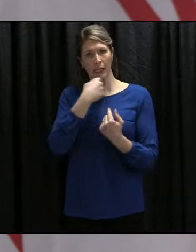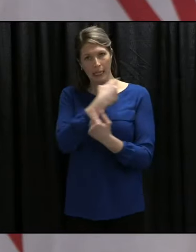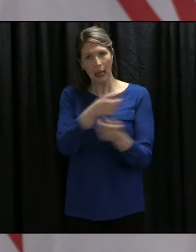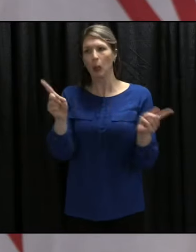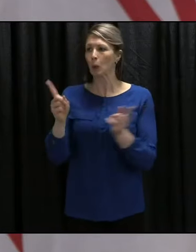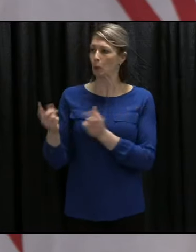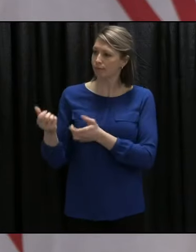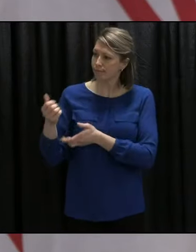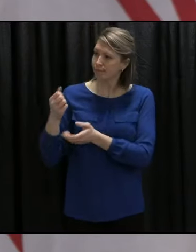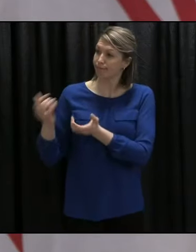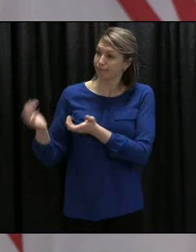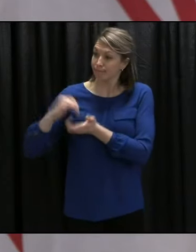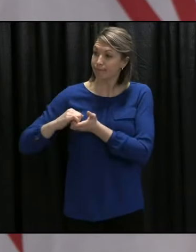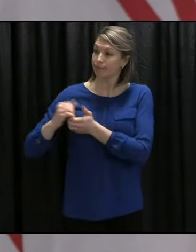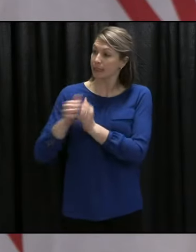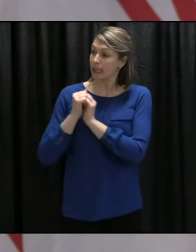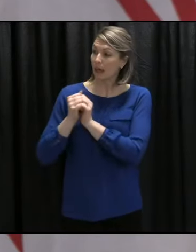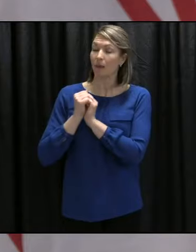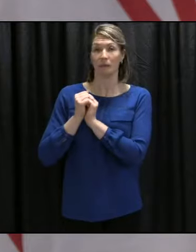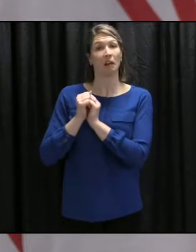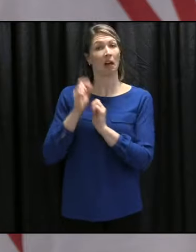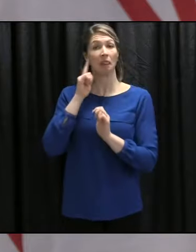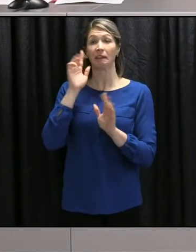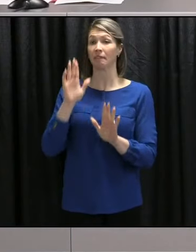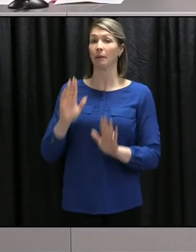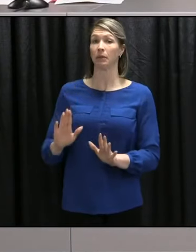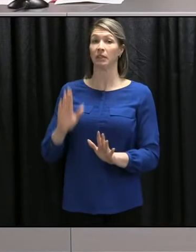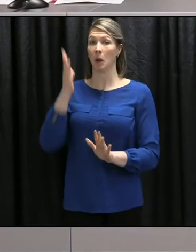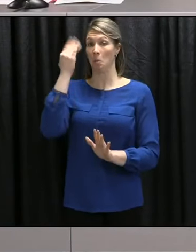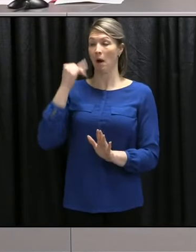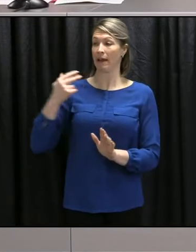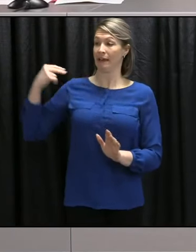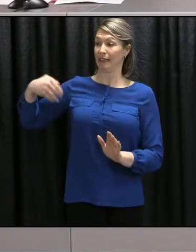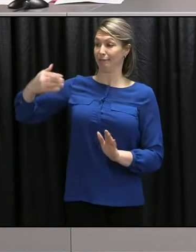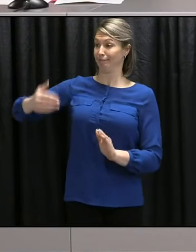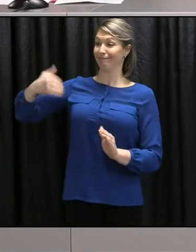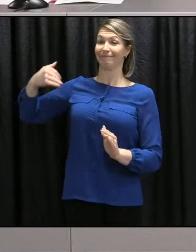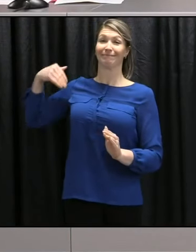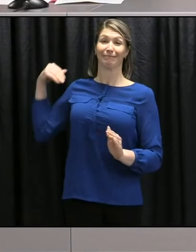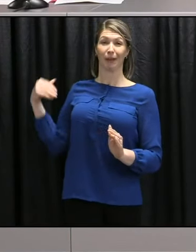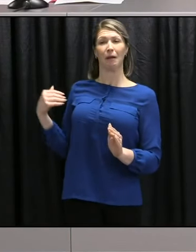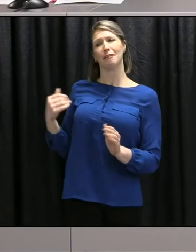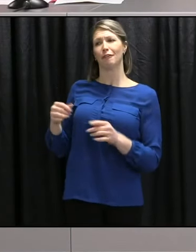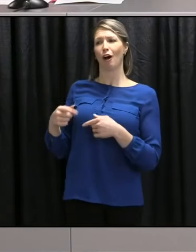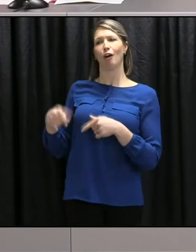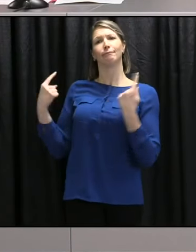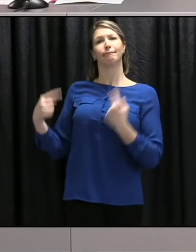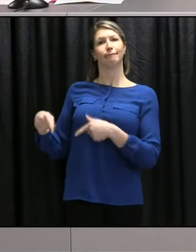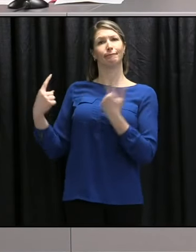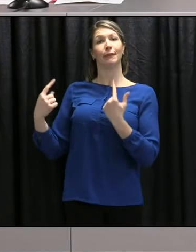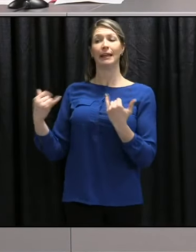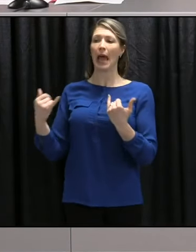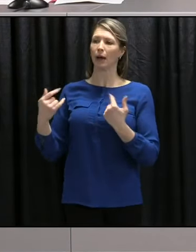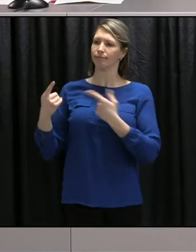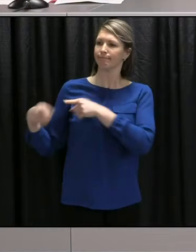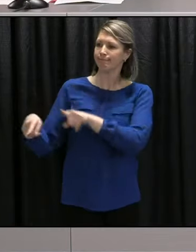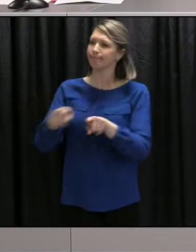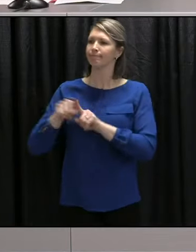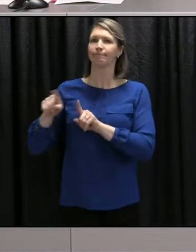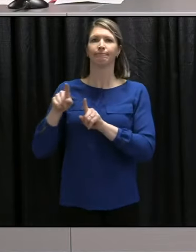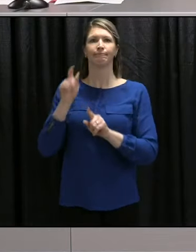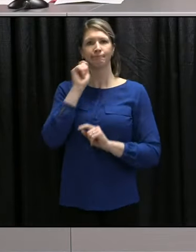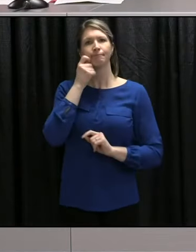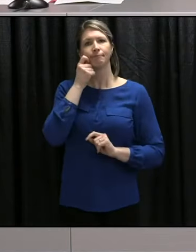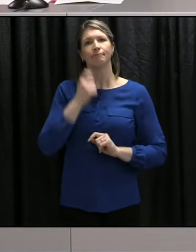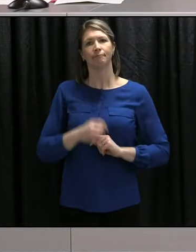time in our history. Perfect. Thank you. Our next questions are from Holly Mackenzie-Suter of the Canadian Press.